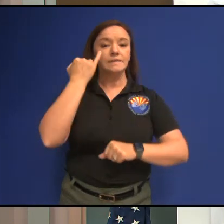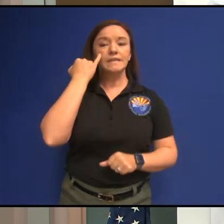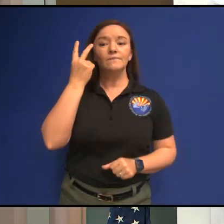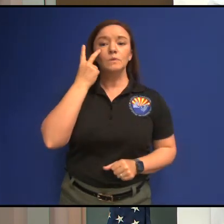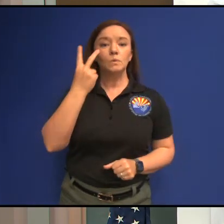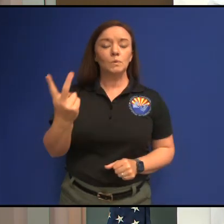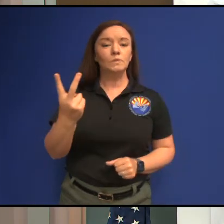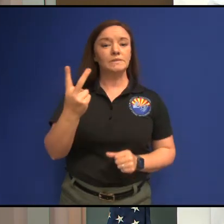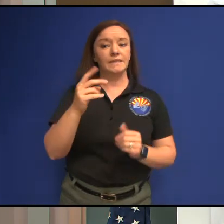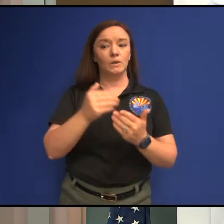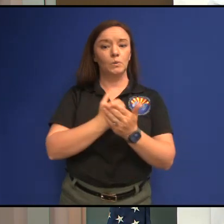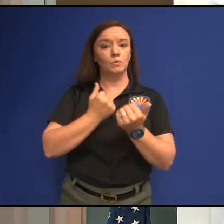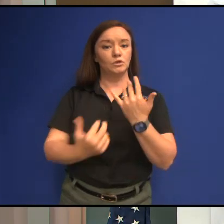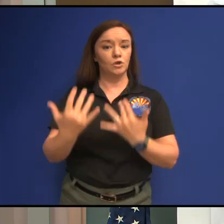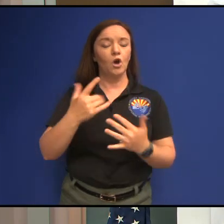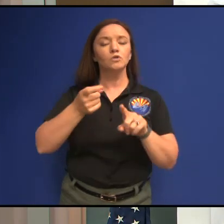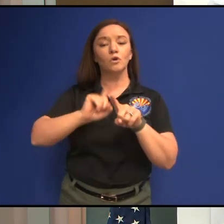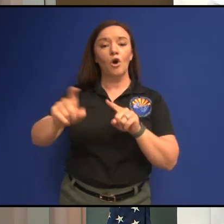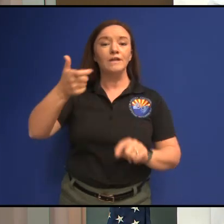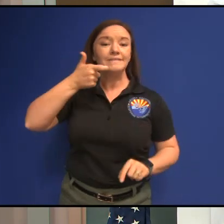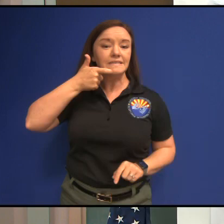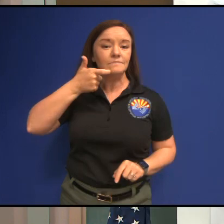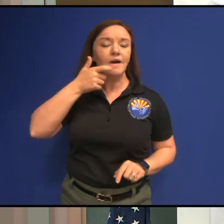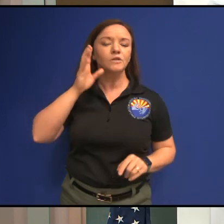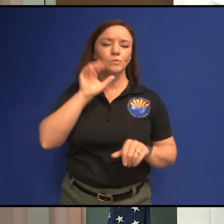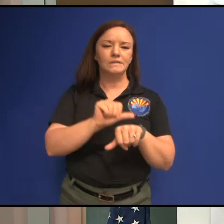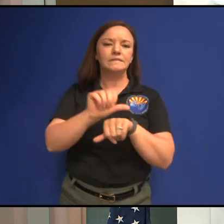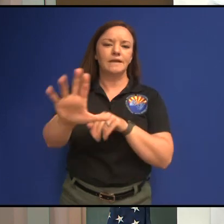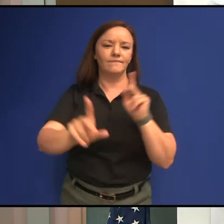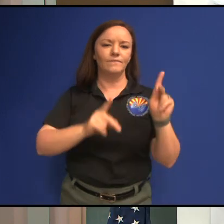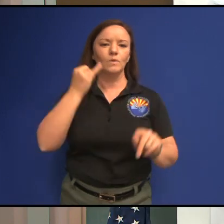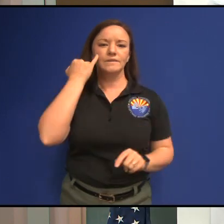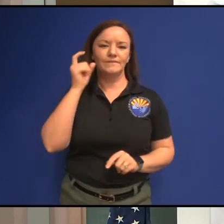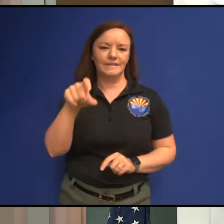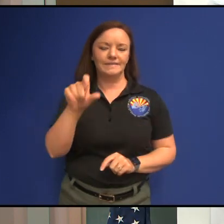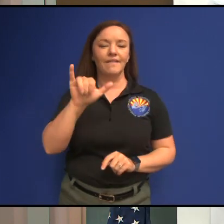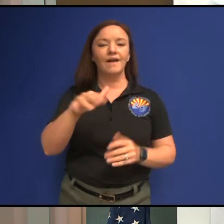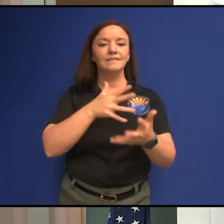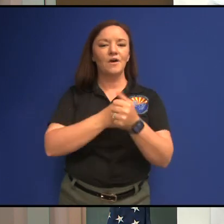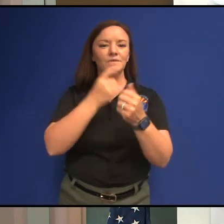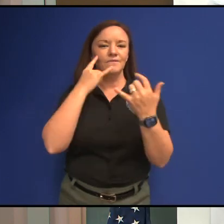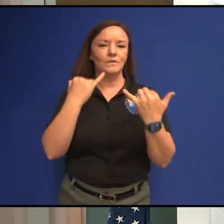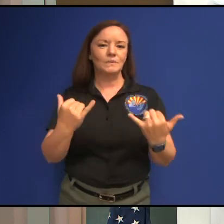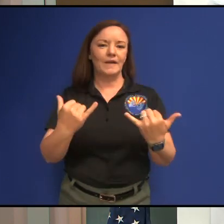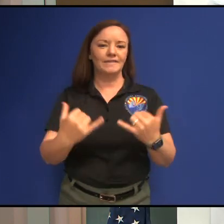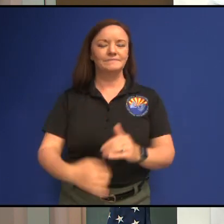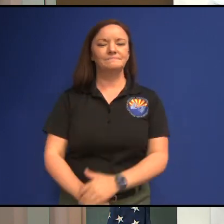there, call the appropriate dispatch center and we'll respond, folks, as needed. That's your update for today.